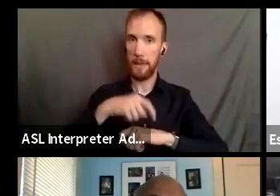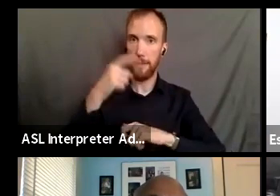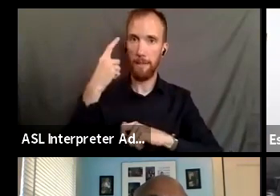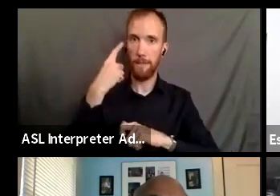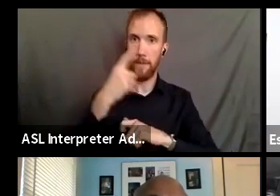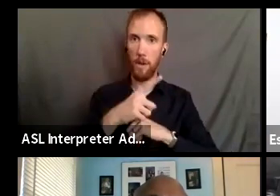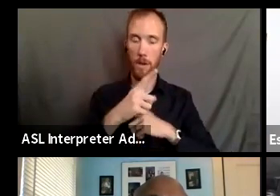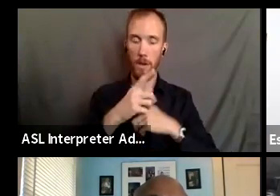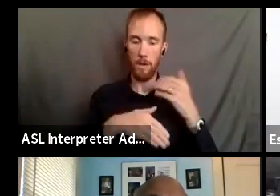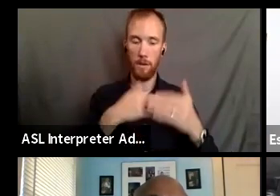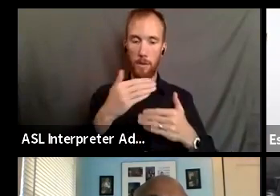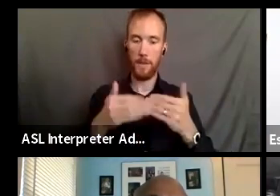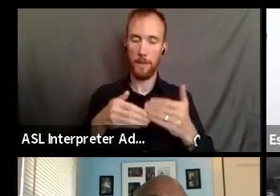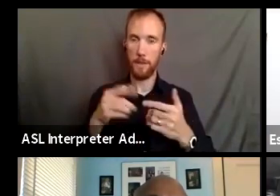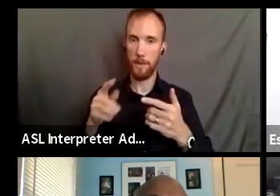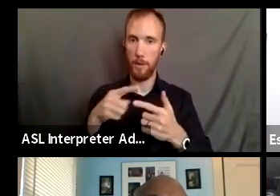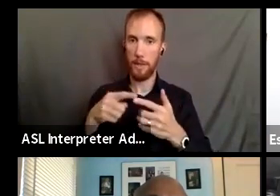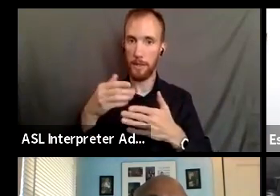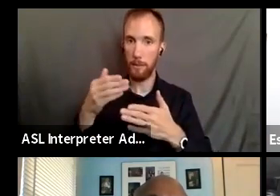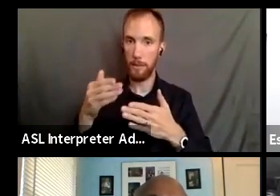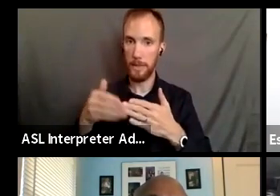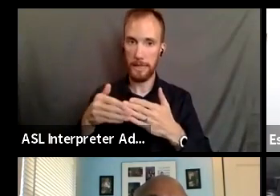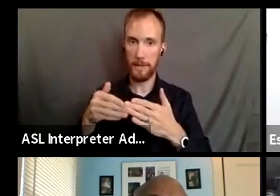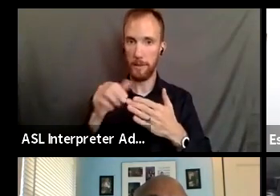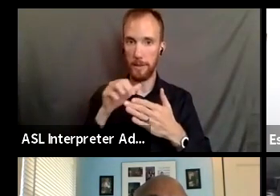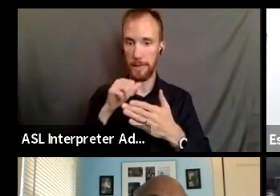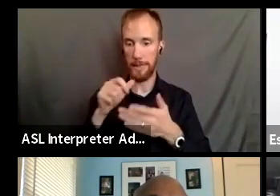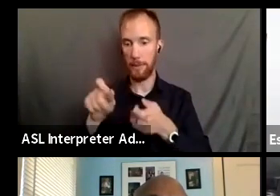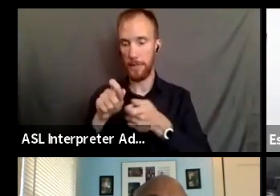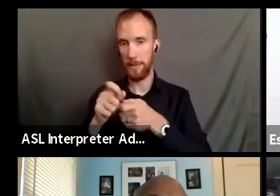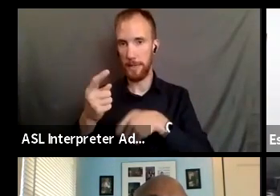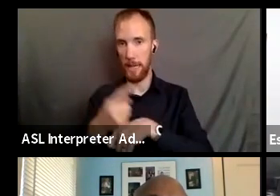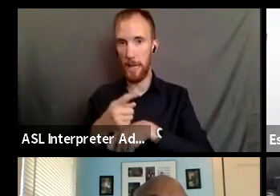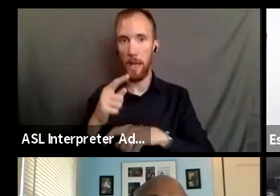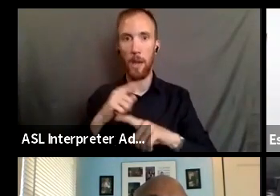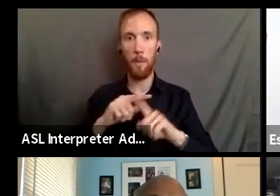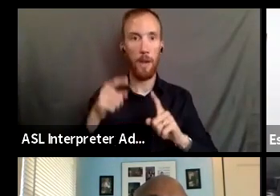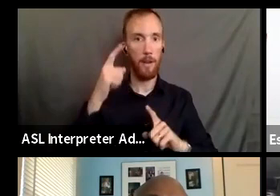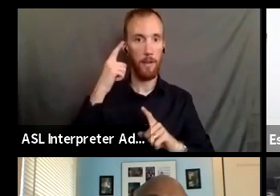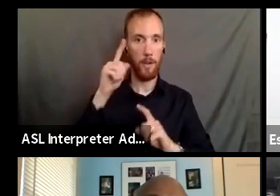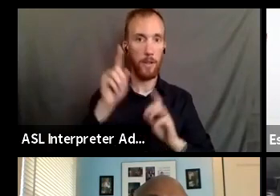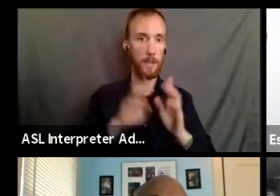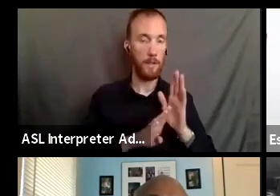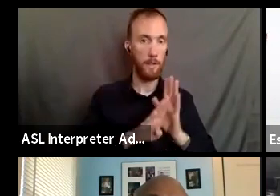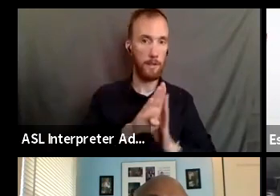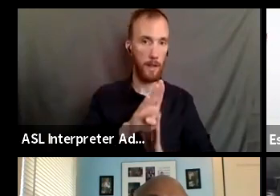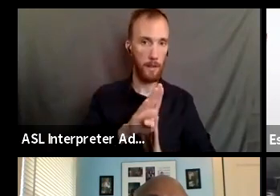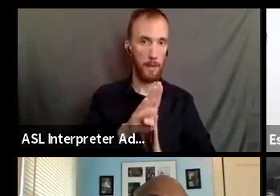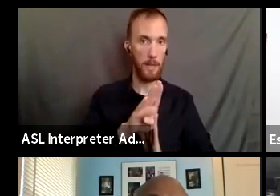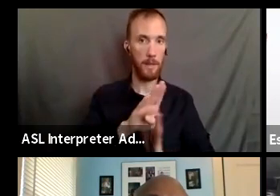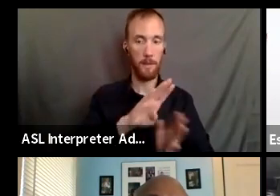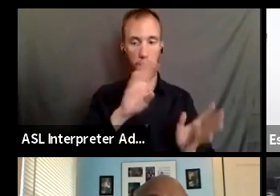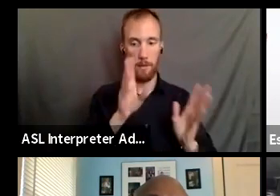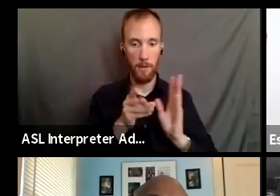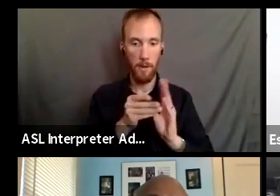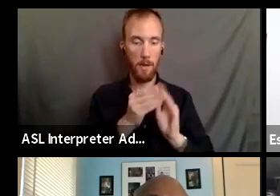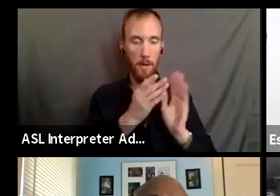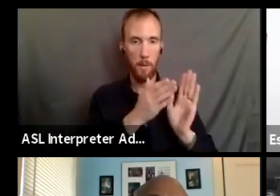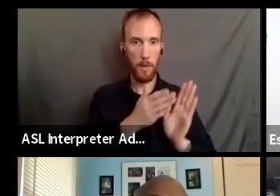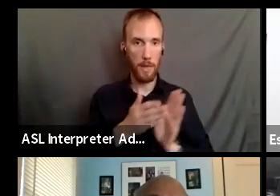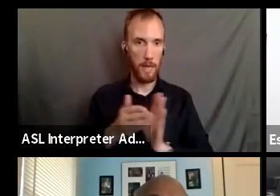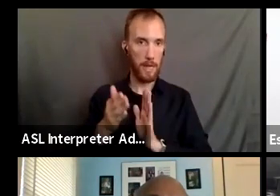completed but there is a timeline for developing the comprehensive plan that comes to back back to us as a